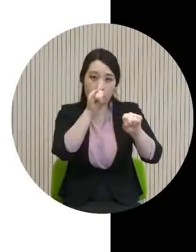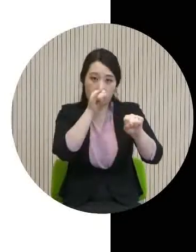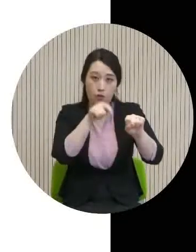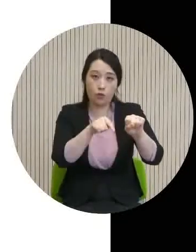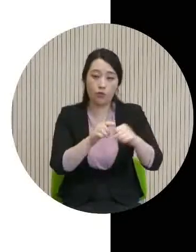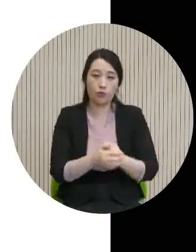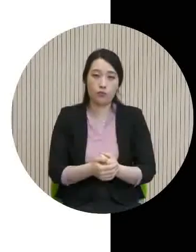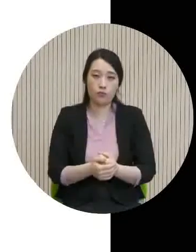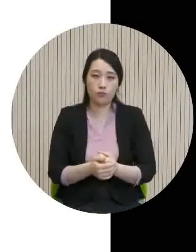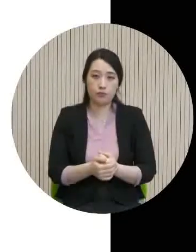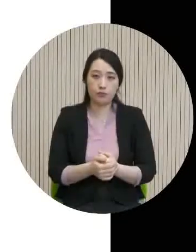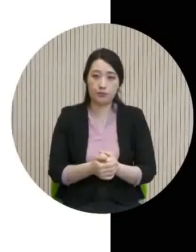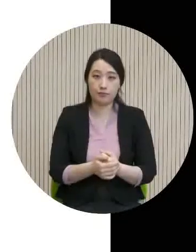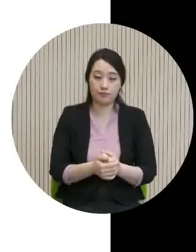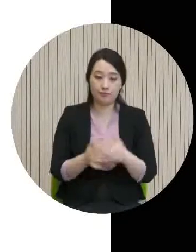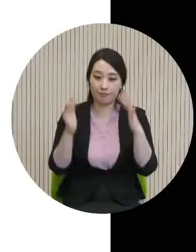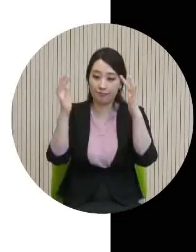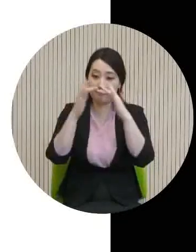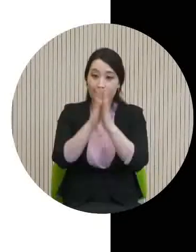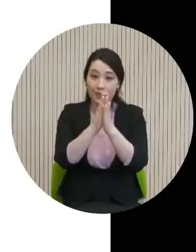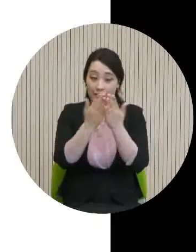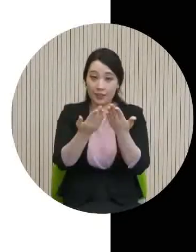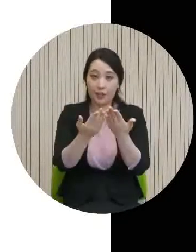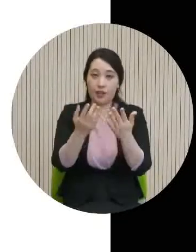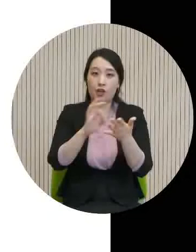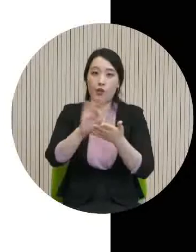And sometimes when we click on